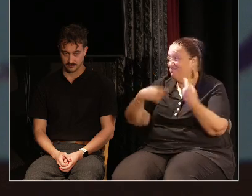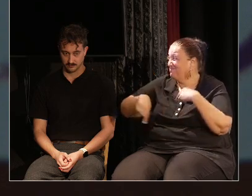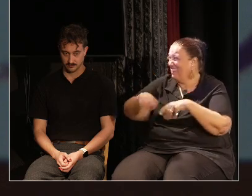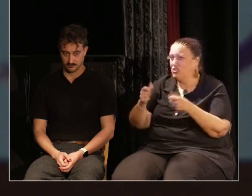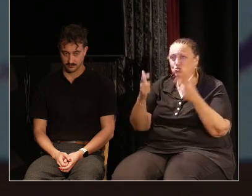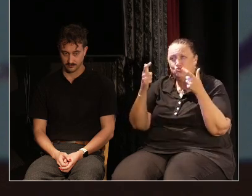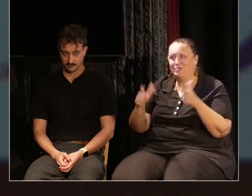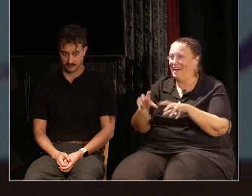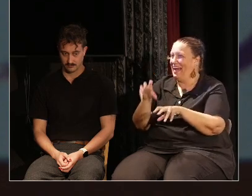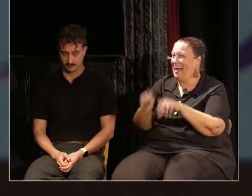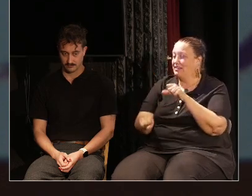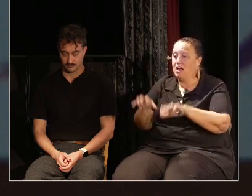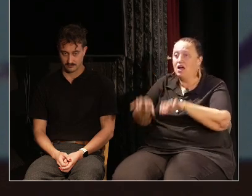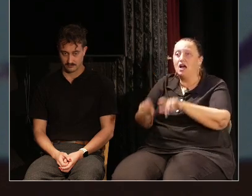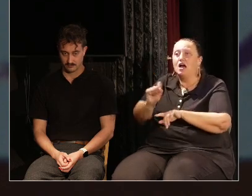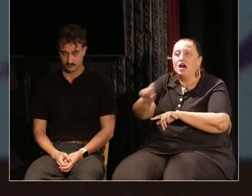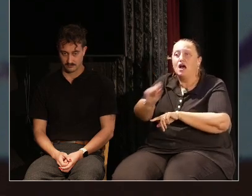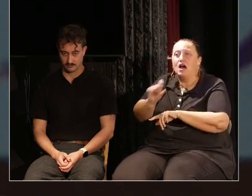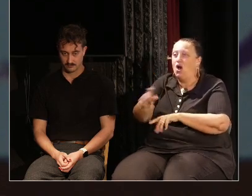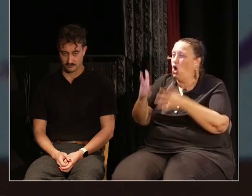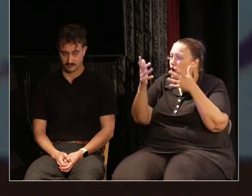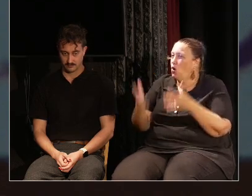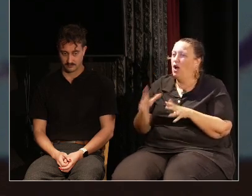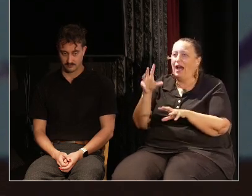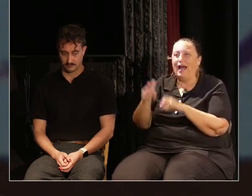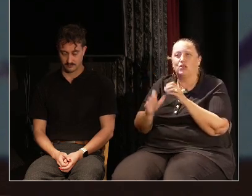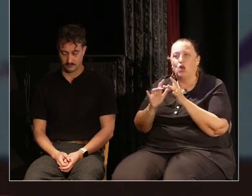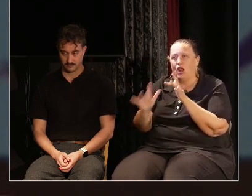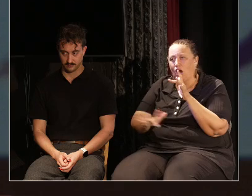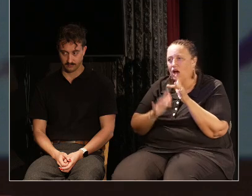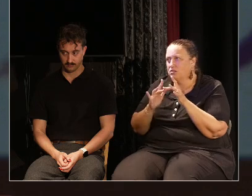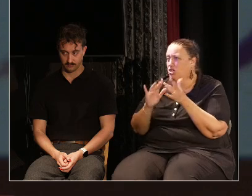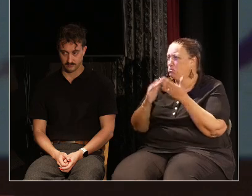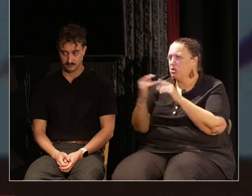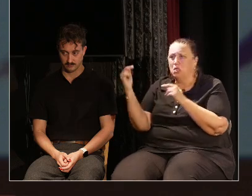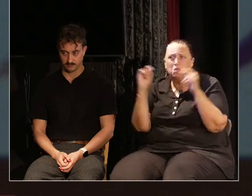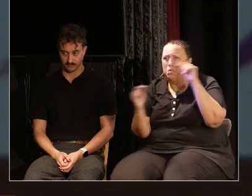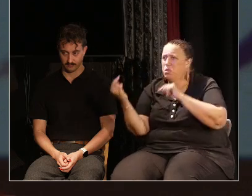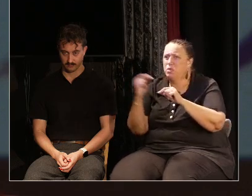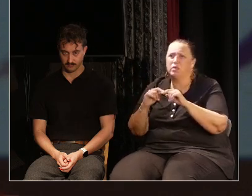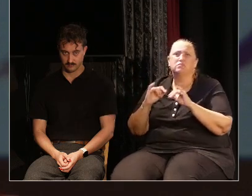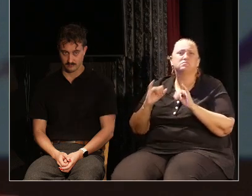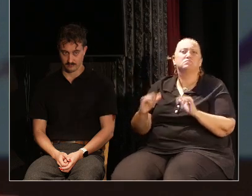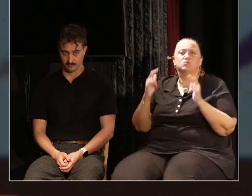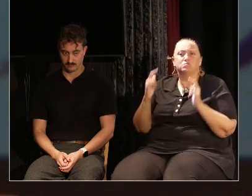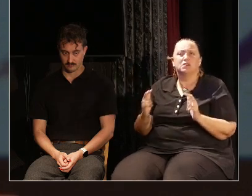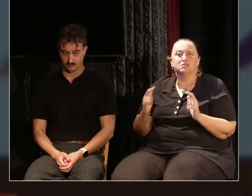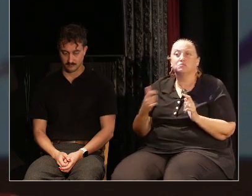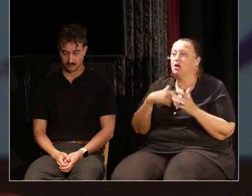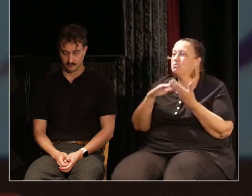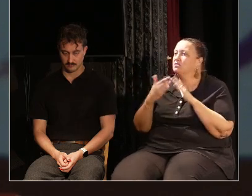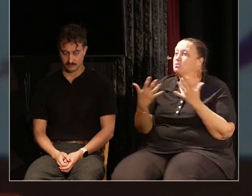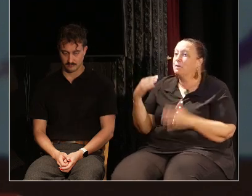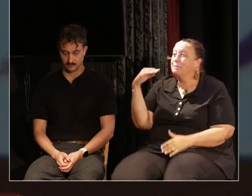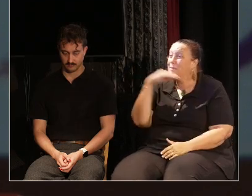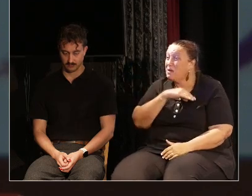hate online. There is too much hate in communities. And I know this has been the case in my community. My community is in Melbourne. And we had one of